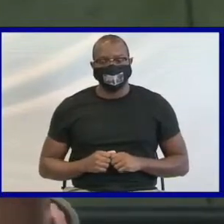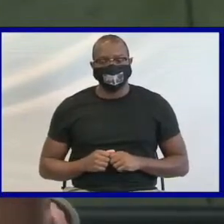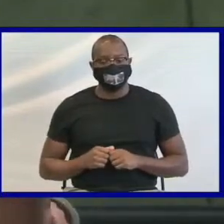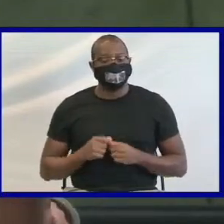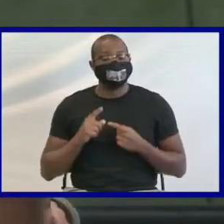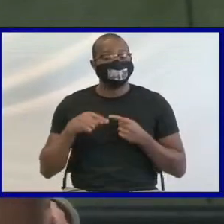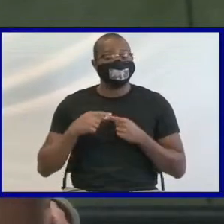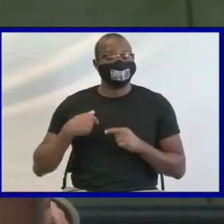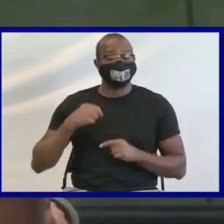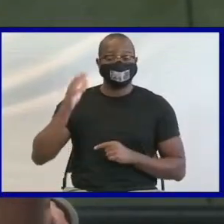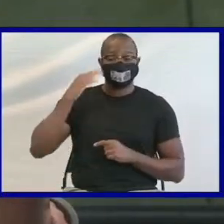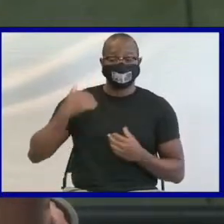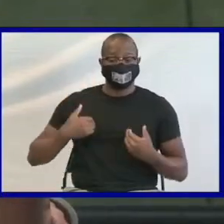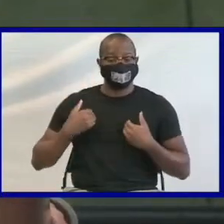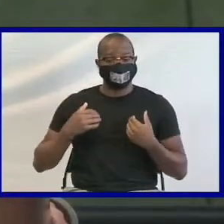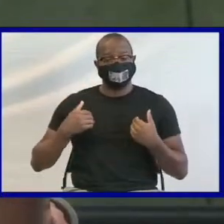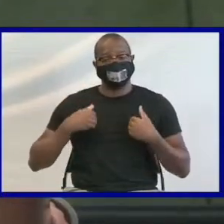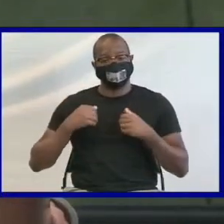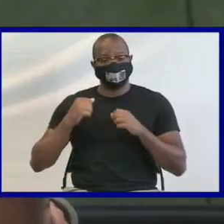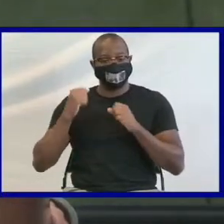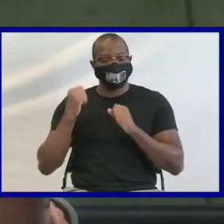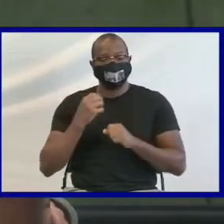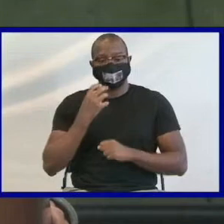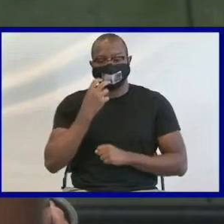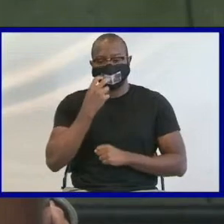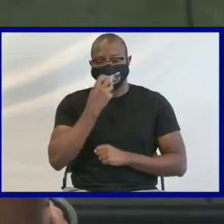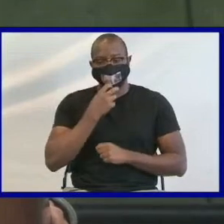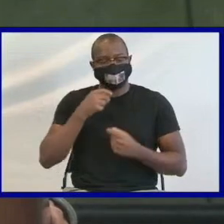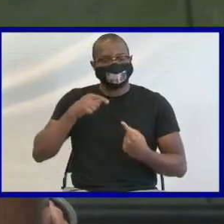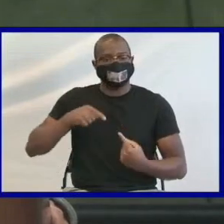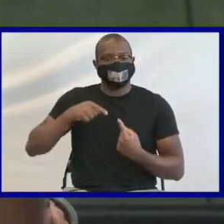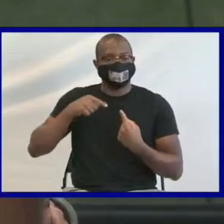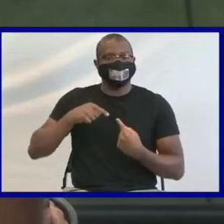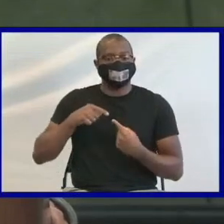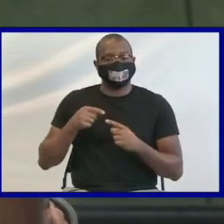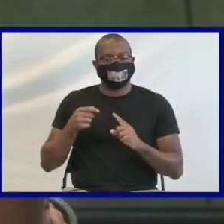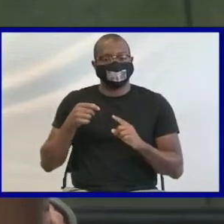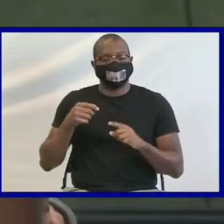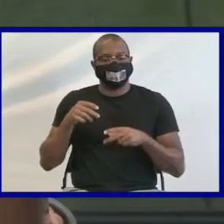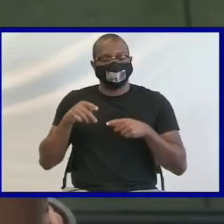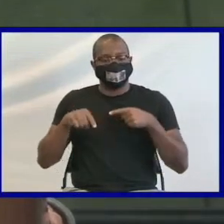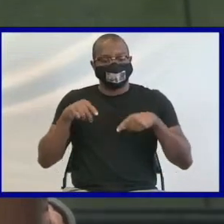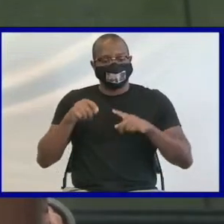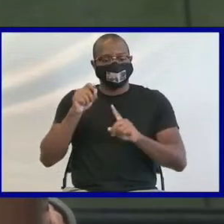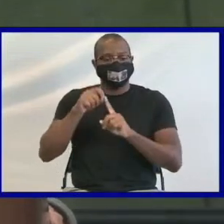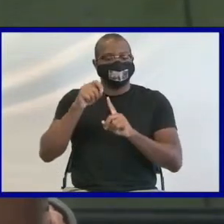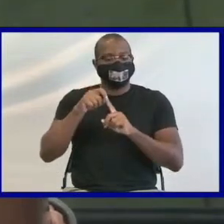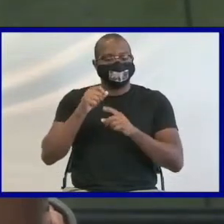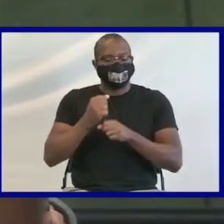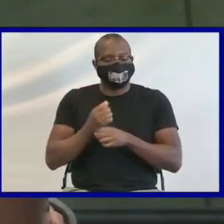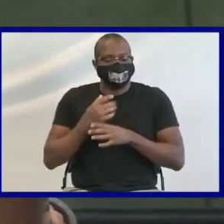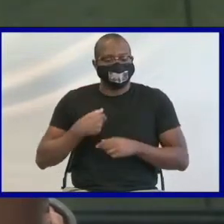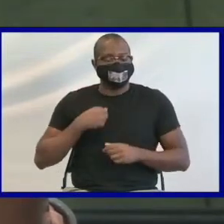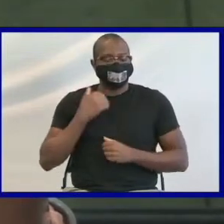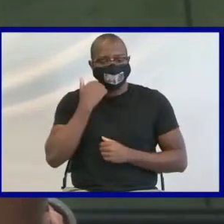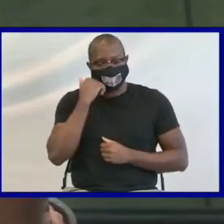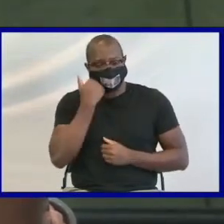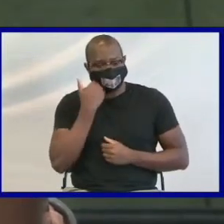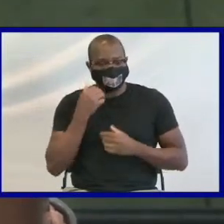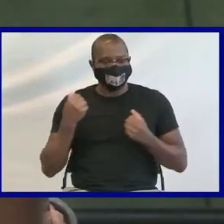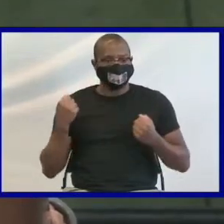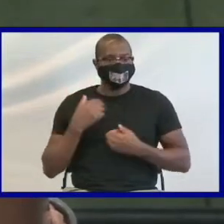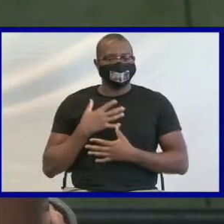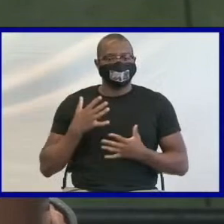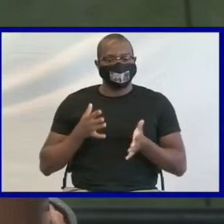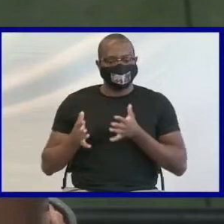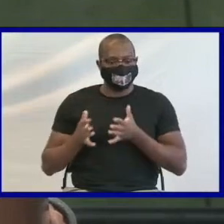When I was younger, I had a severe speech impediment. I was bullied, and it caused me to be shy and afraid to talk to people. However,